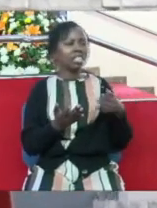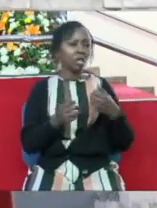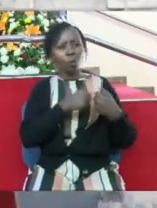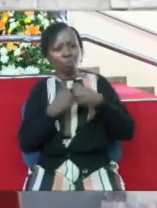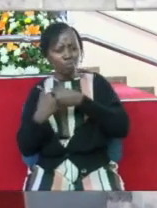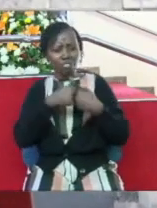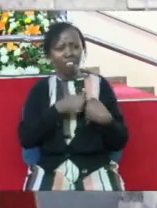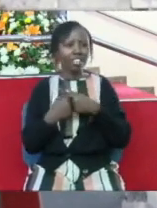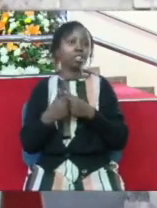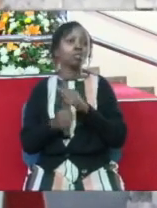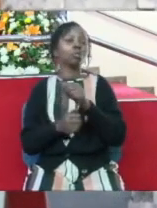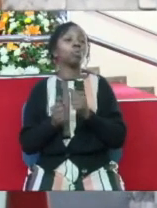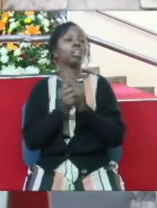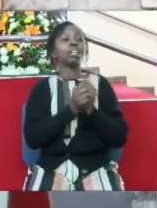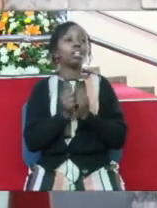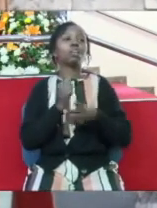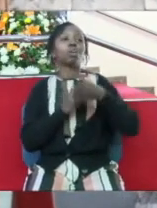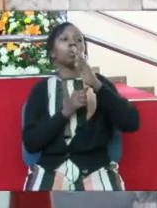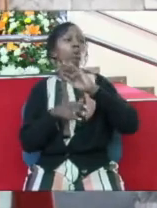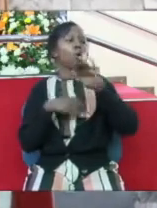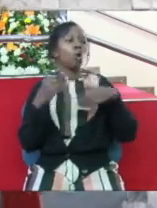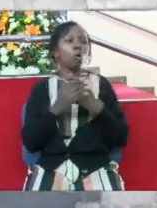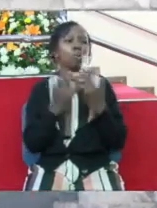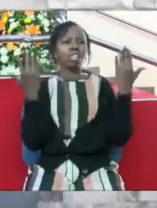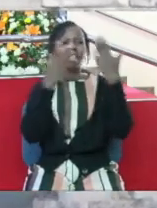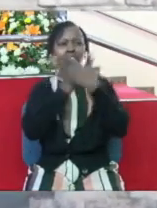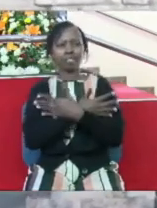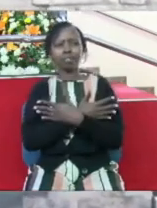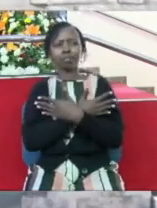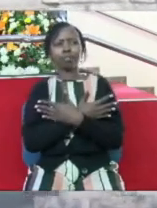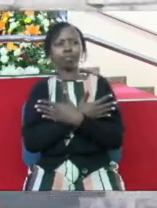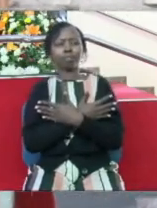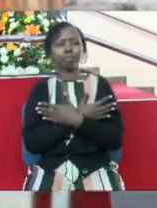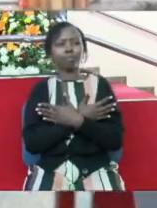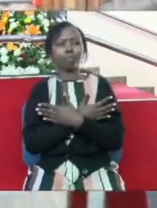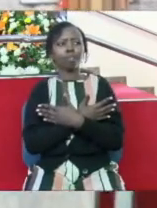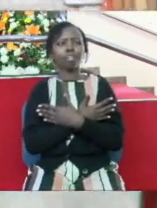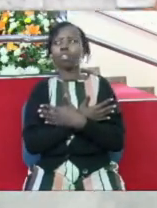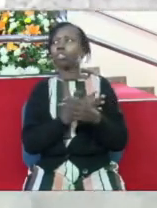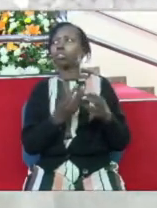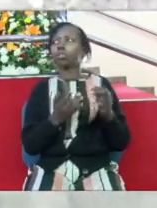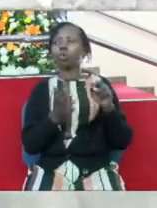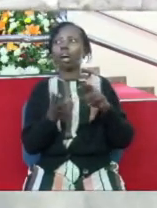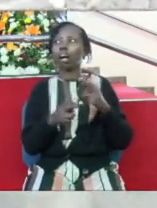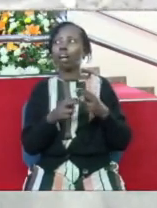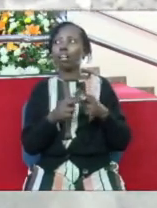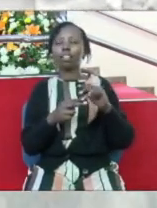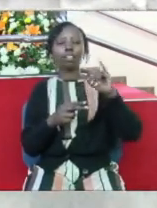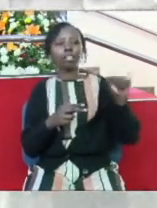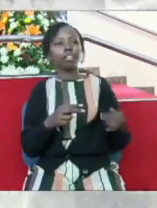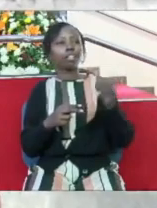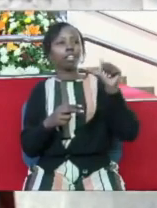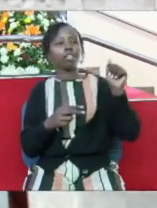night. Siku nzima. Praise the name of the Lord. Amen. The river the name Jabok. Jina Jabok means inamaanisha